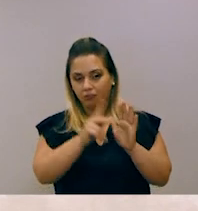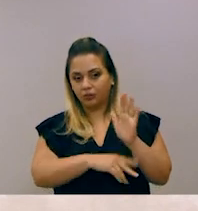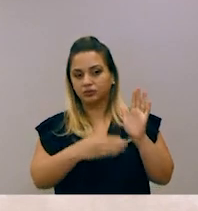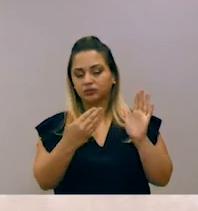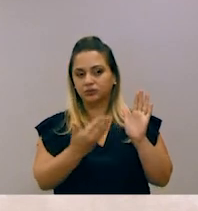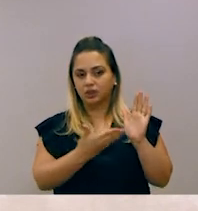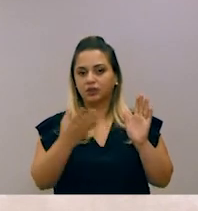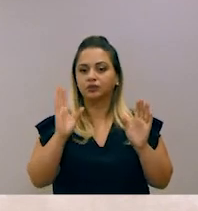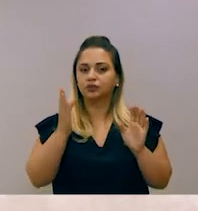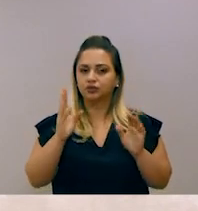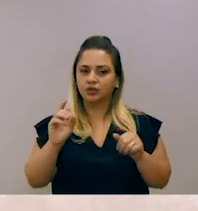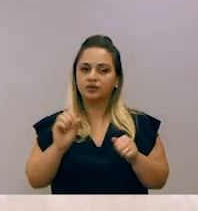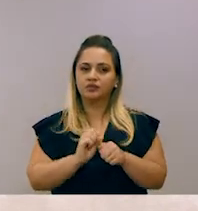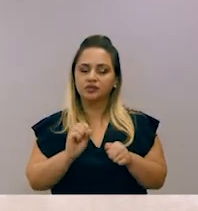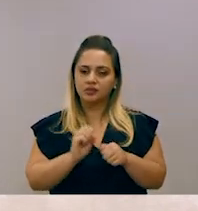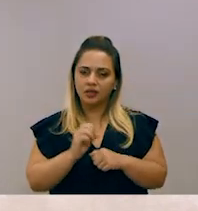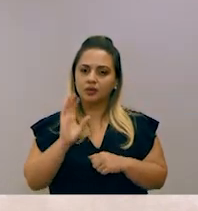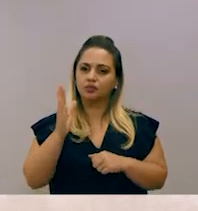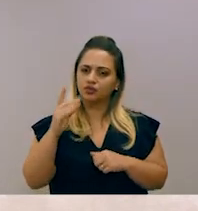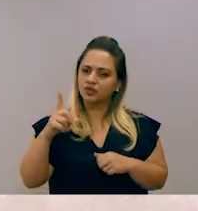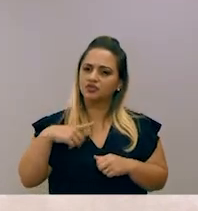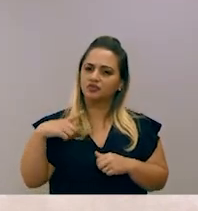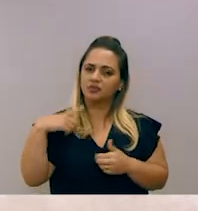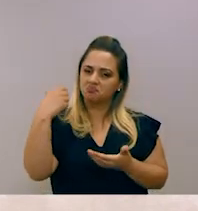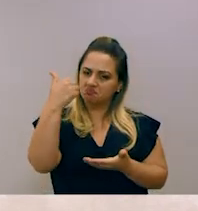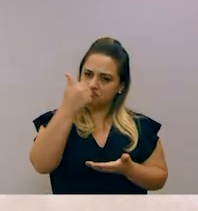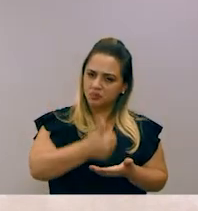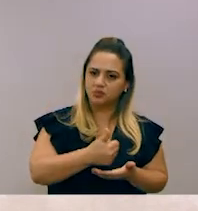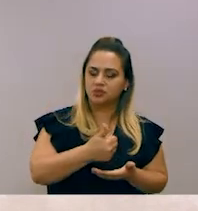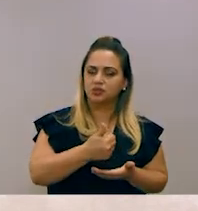creation, designing of the project. We already had a positive